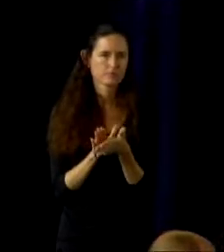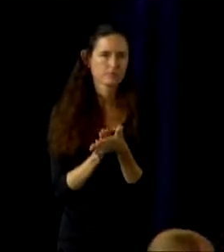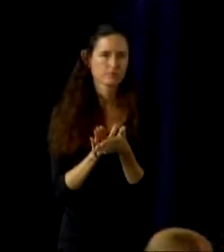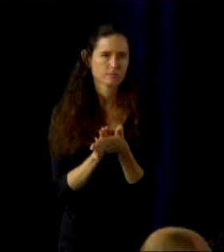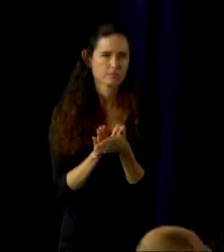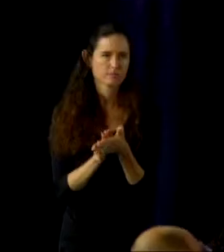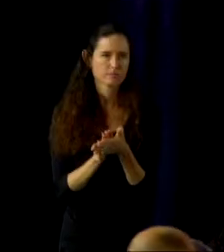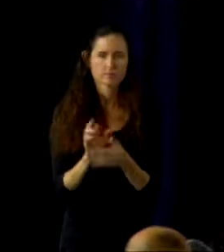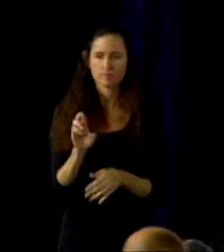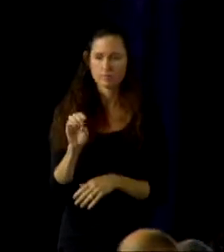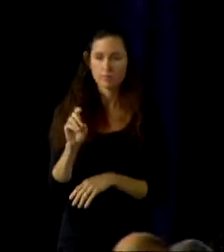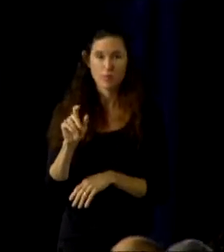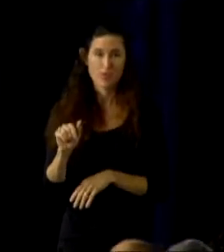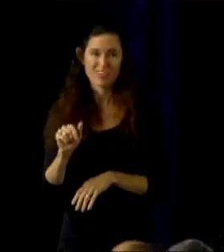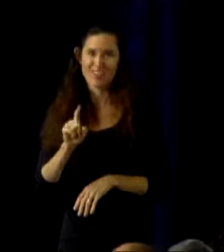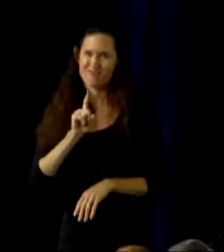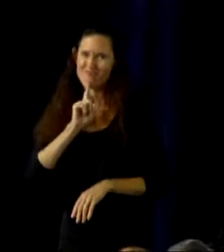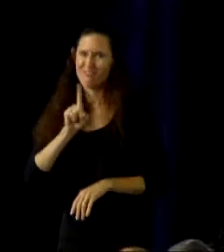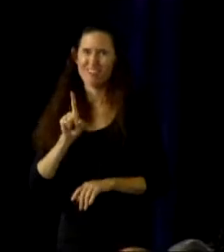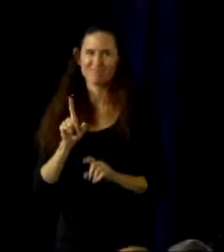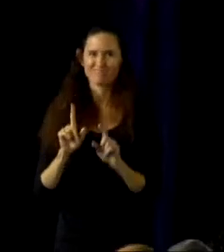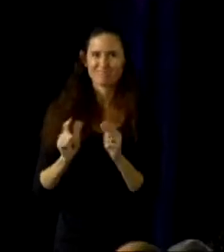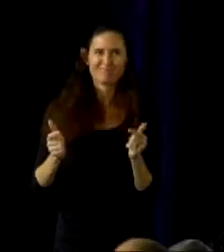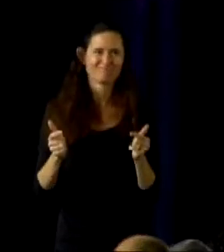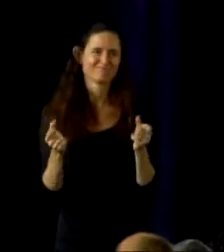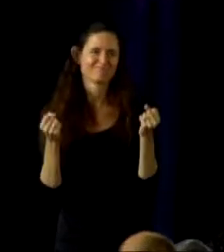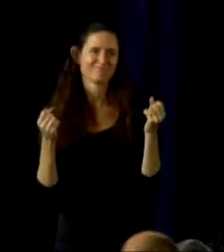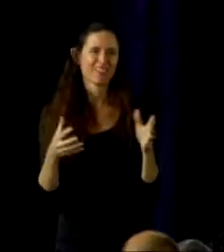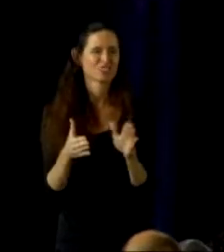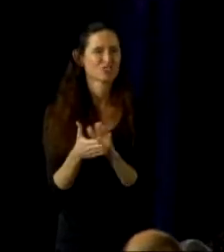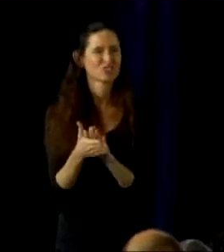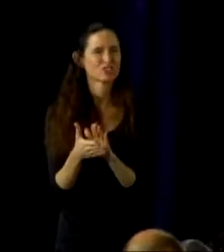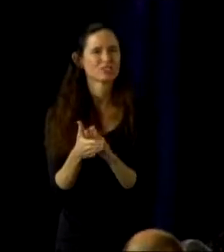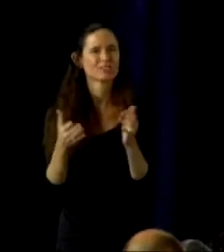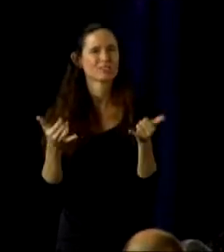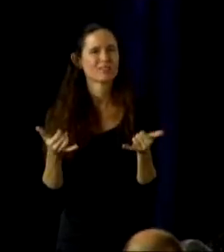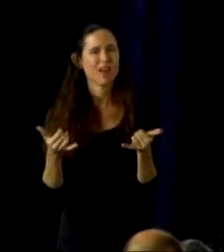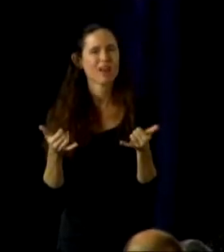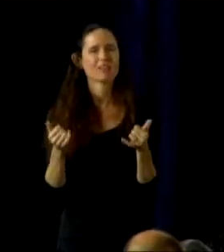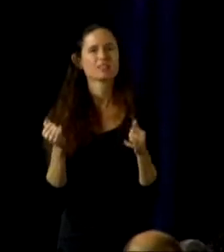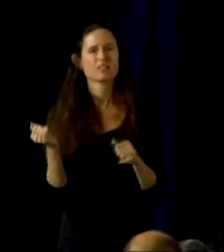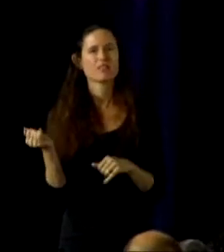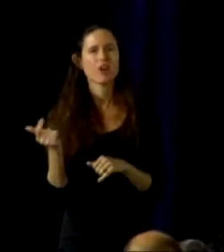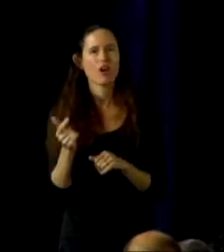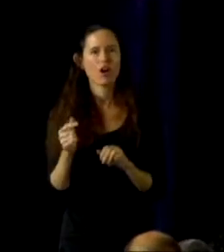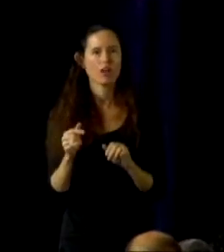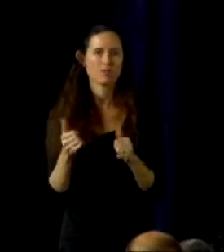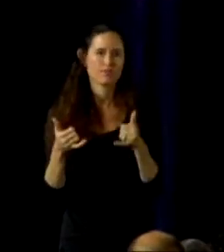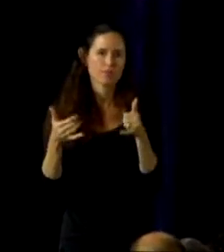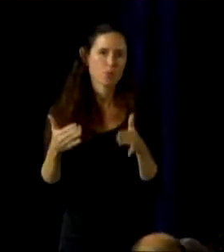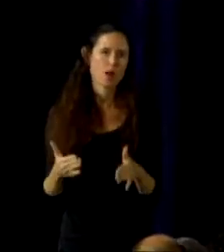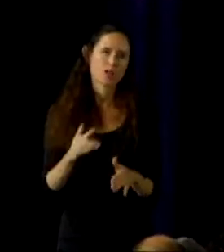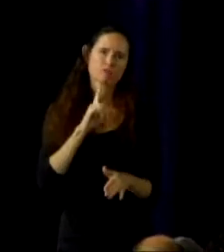Well, Rosa brought her cheering crowd. That's very good. But let's give all of these winners a round of applause for their